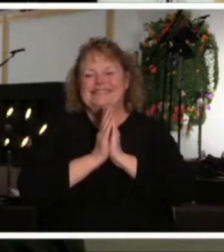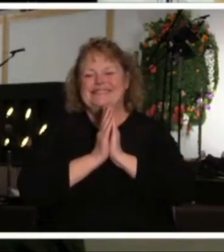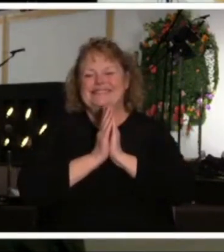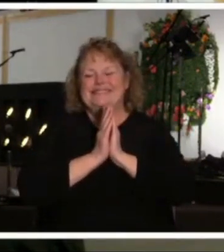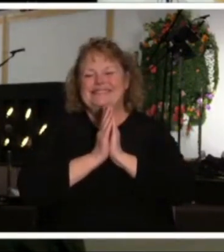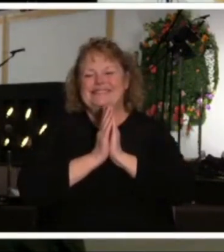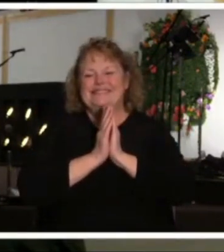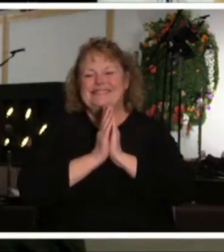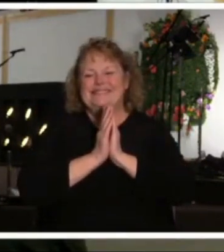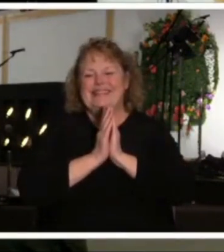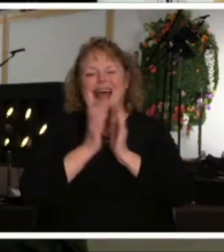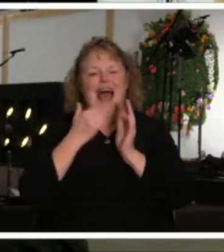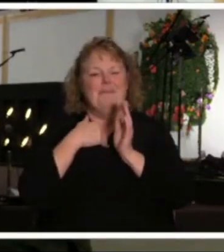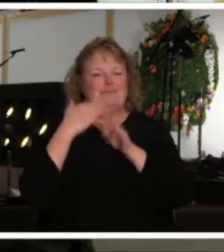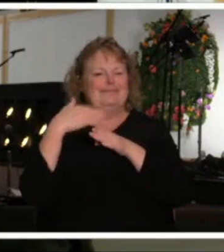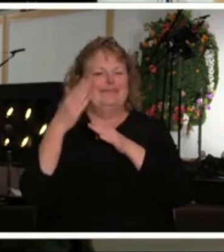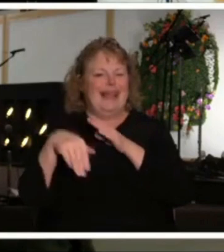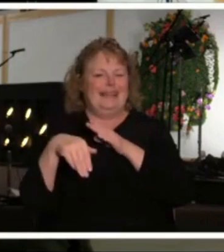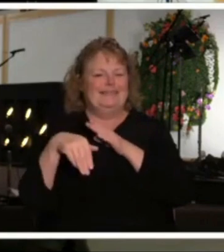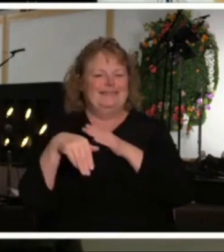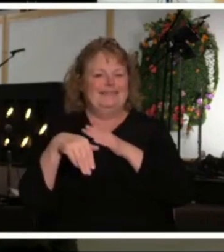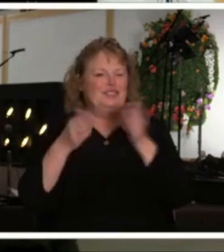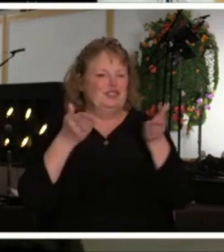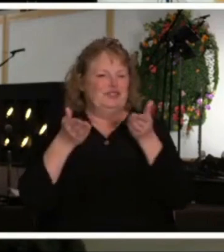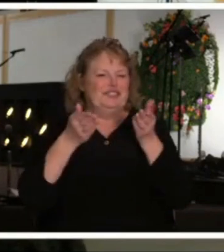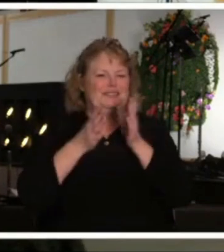let me conclude this service.